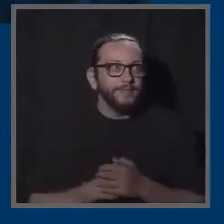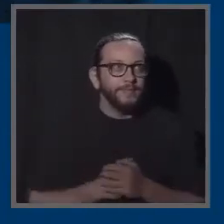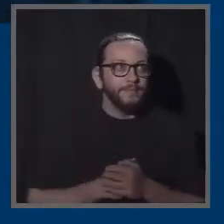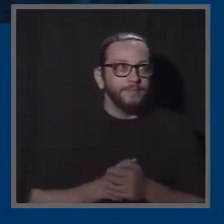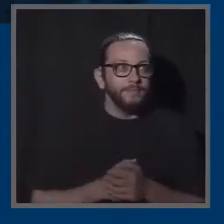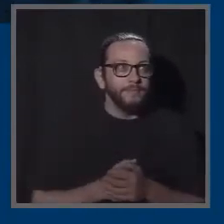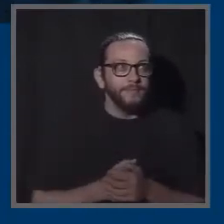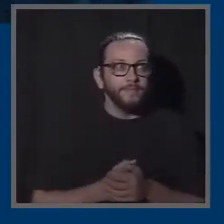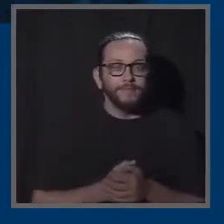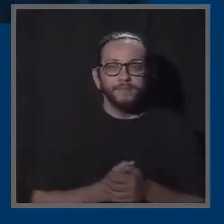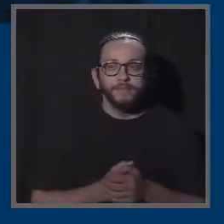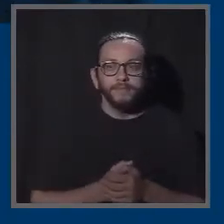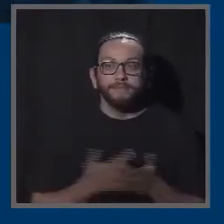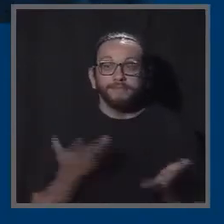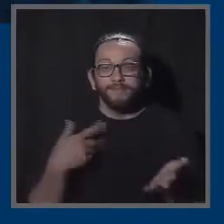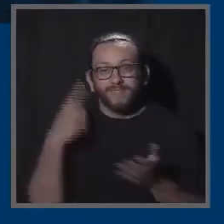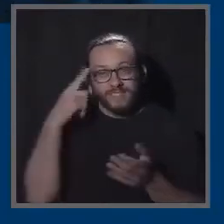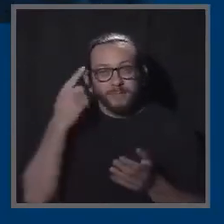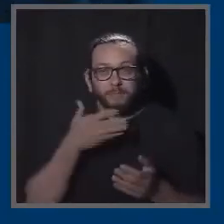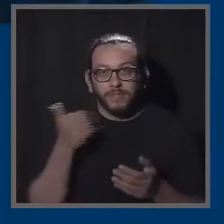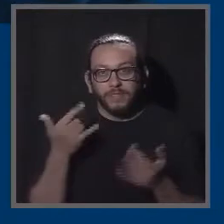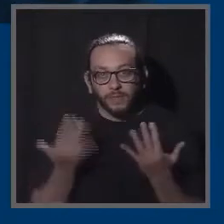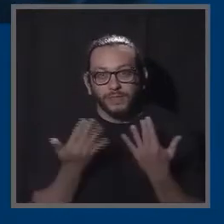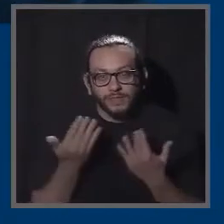a couple of seconds so that this is sorted.